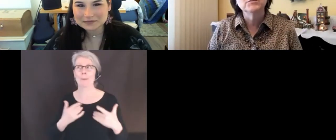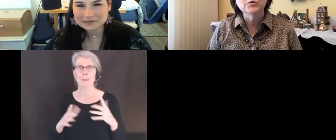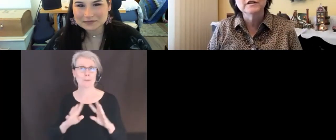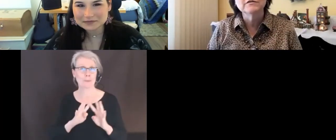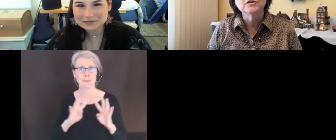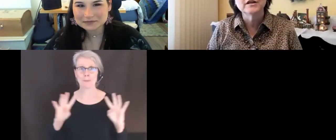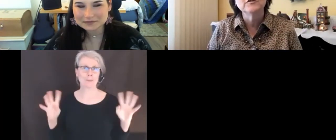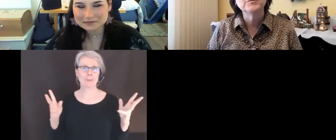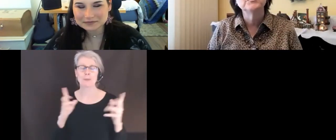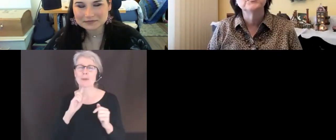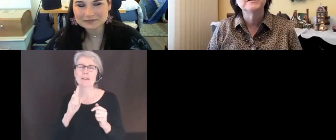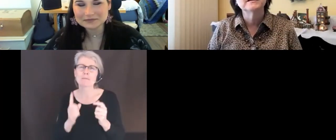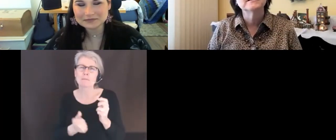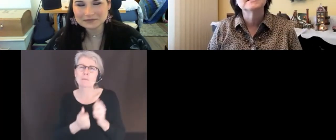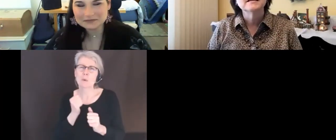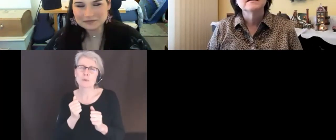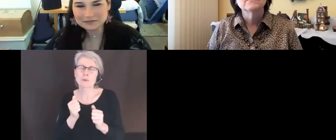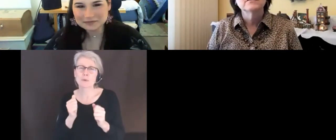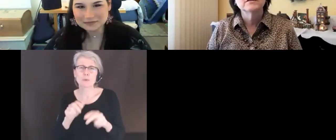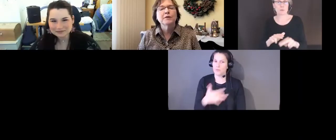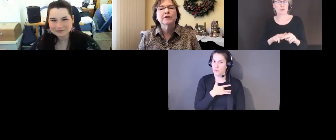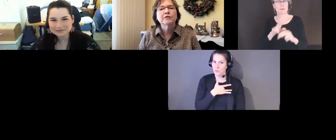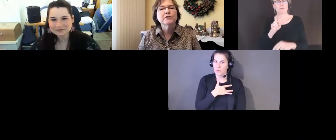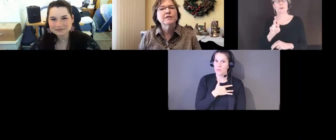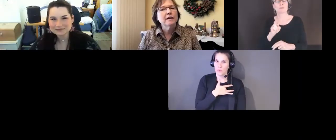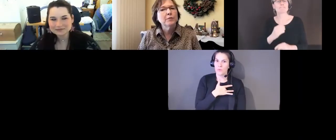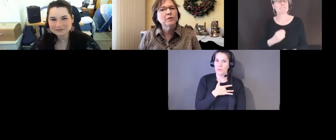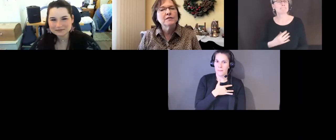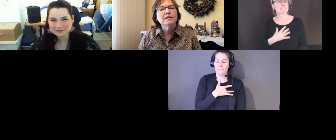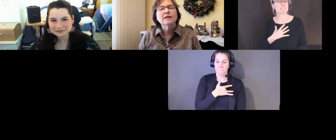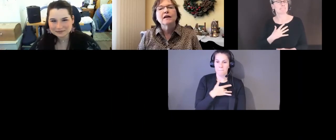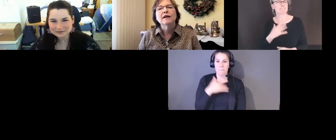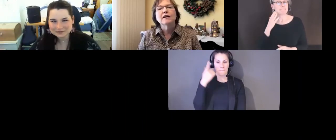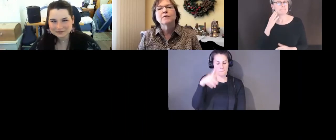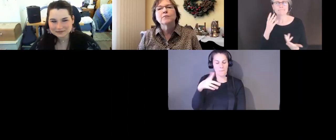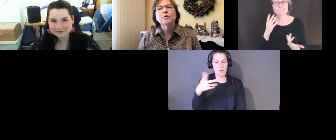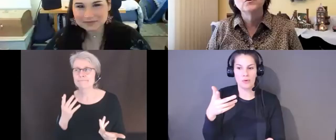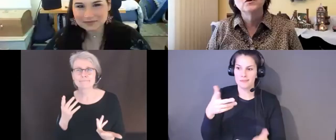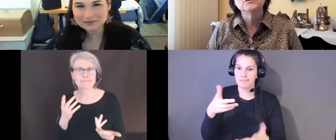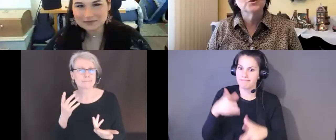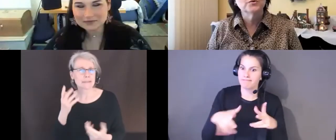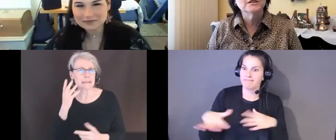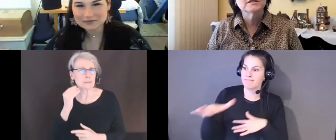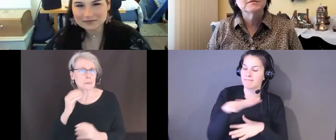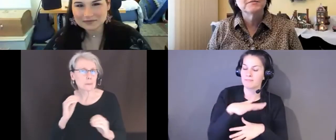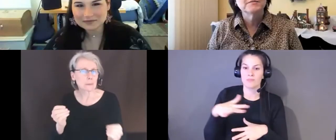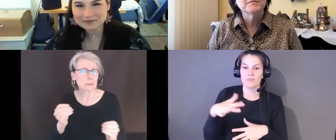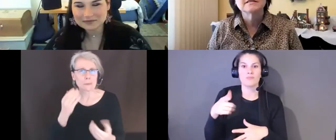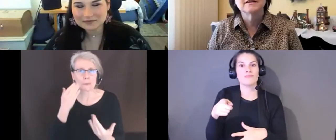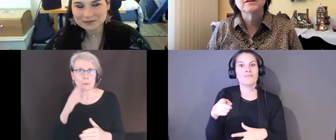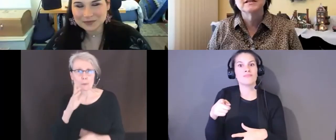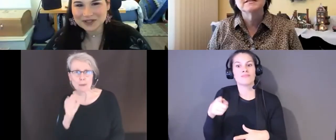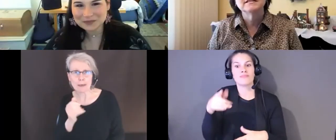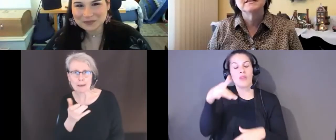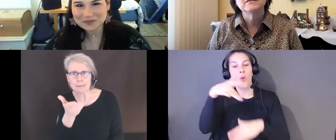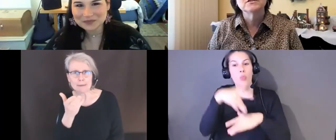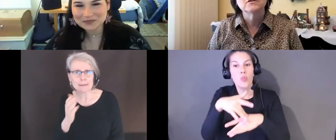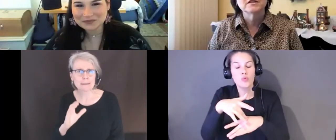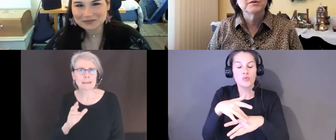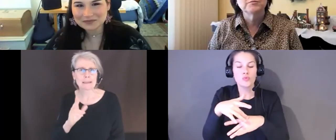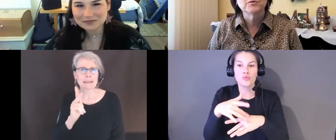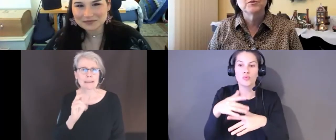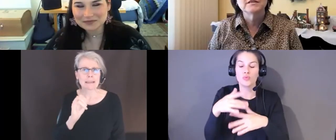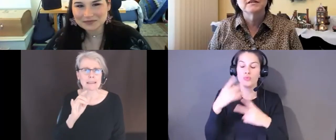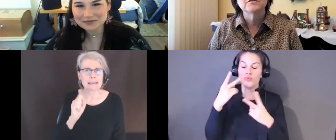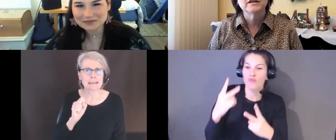very moving for a lot of people because especially first timers who don't know what to expect. And when they see that there's all